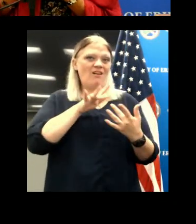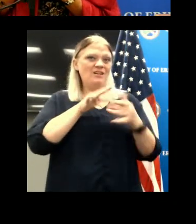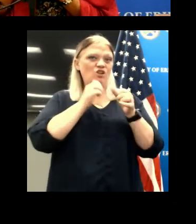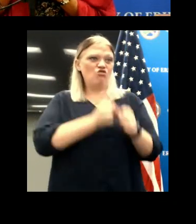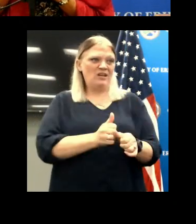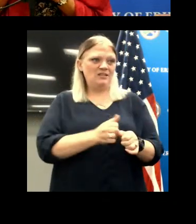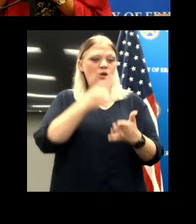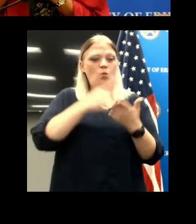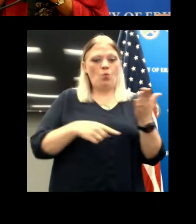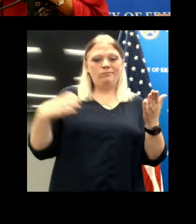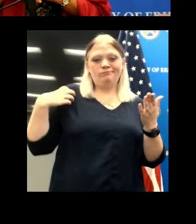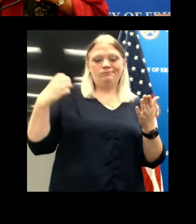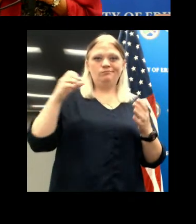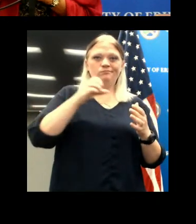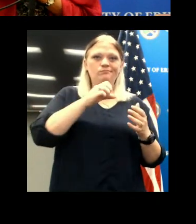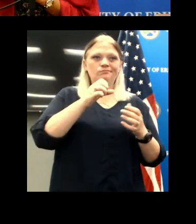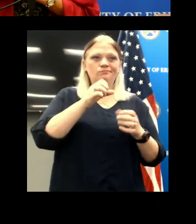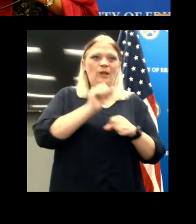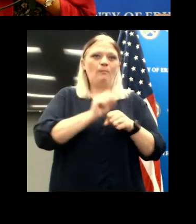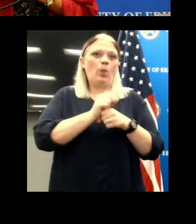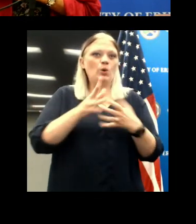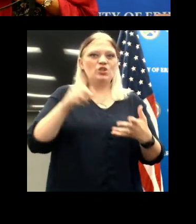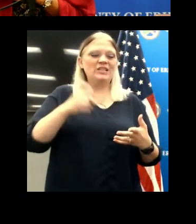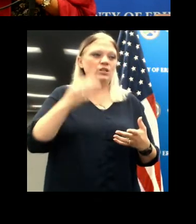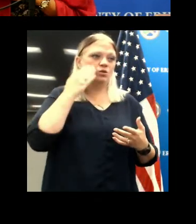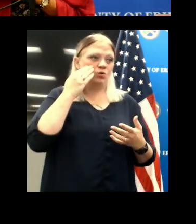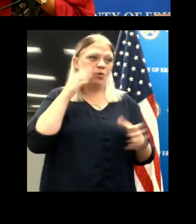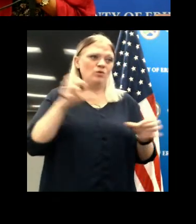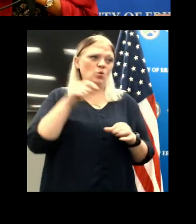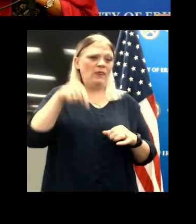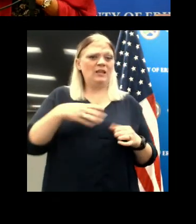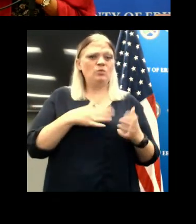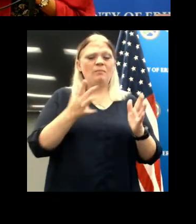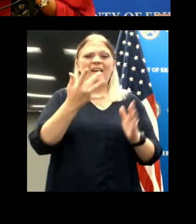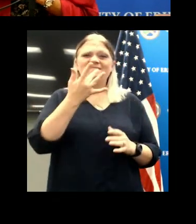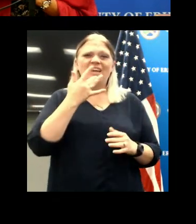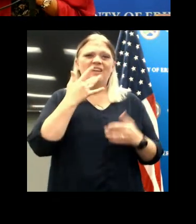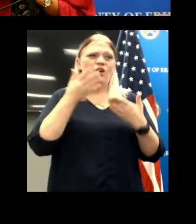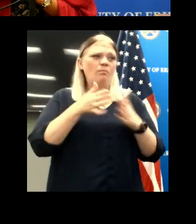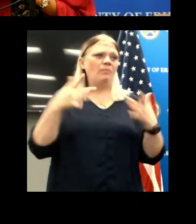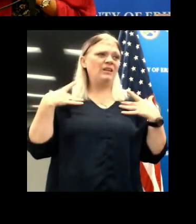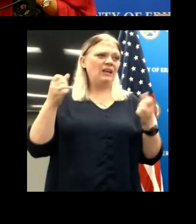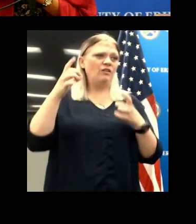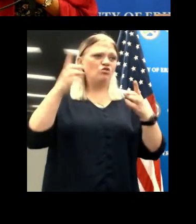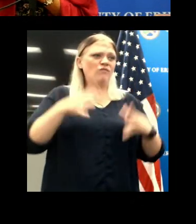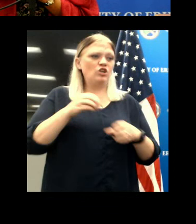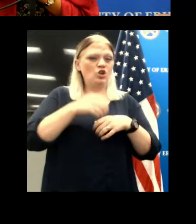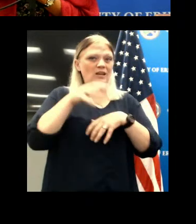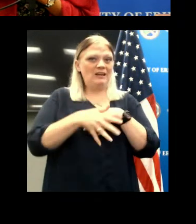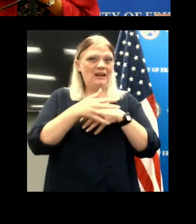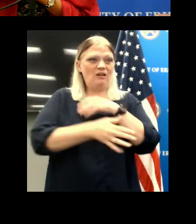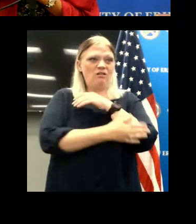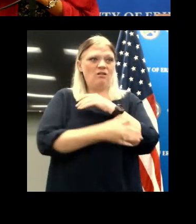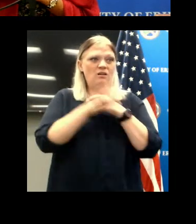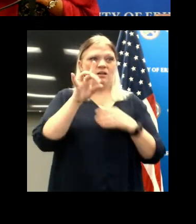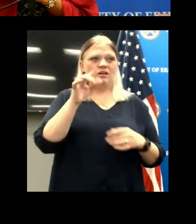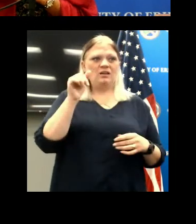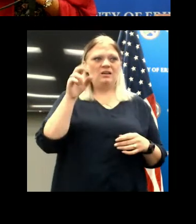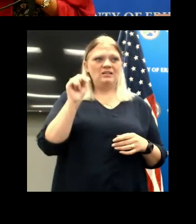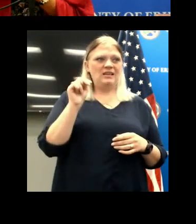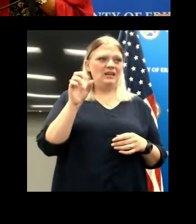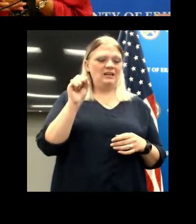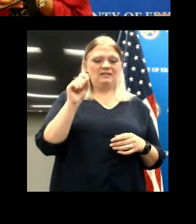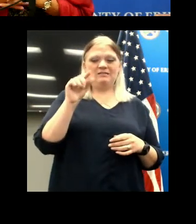what employers need to know. So I'm doing this with my favorite public health director in Niagara County, Dan Sableton.